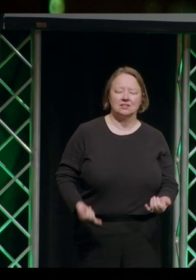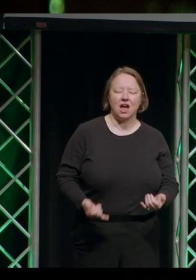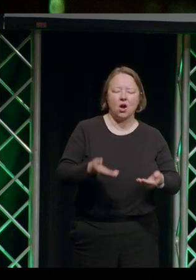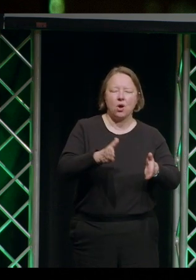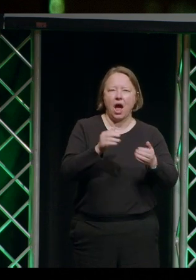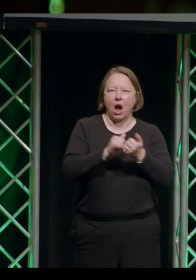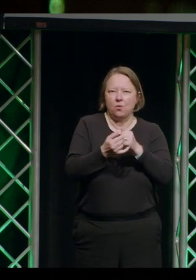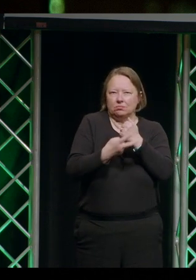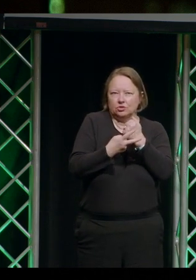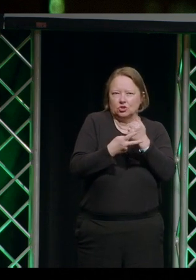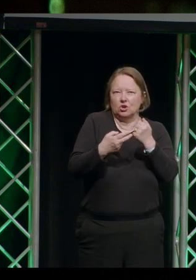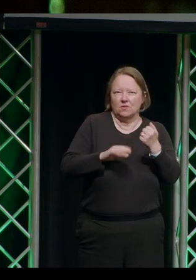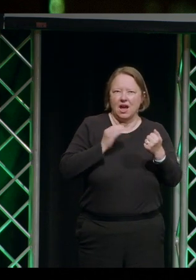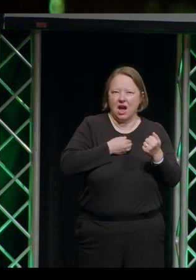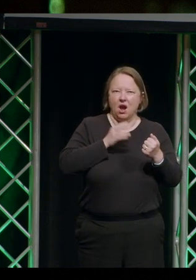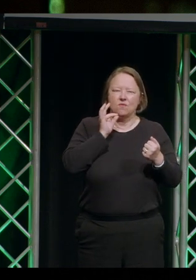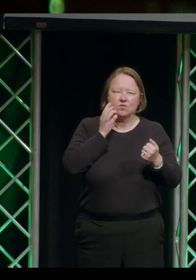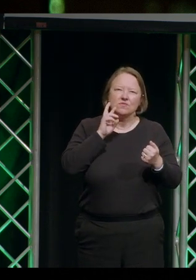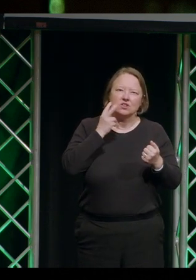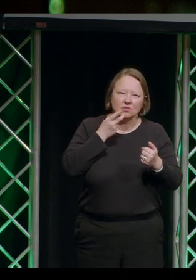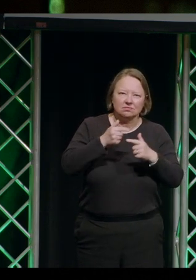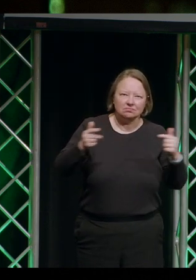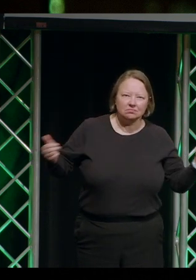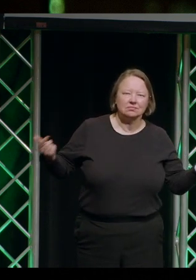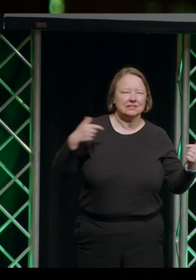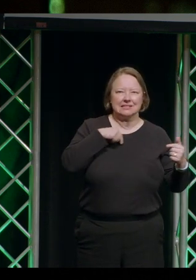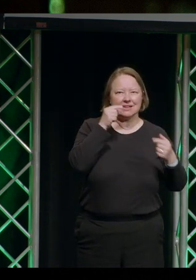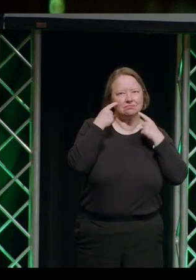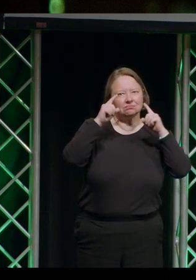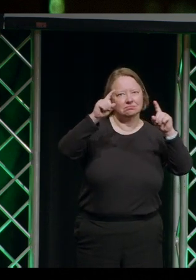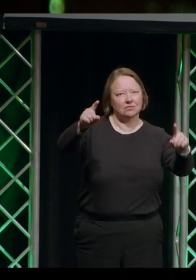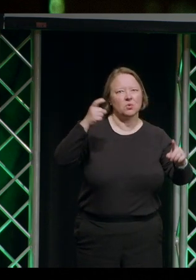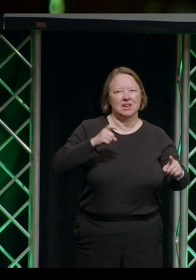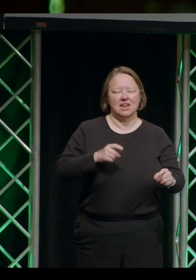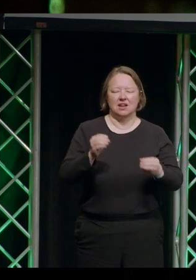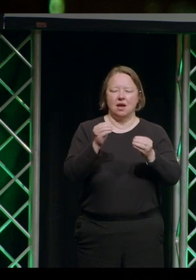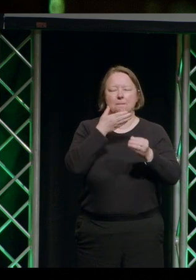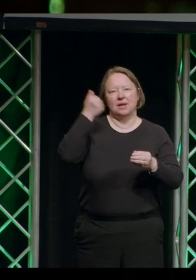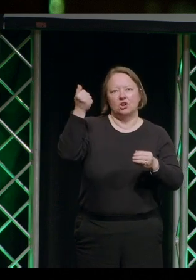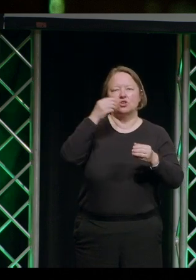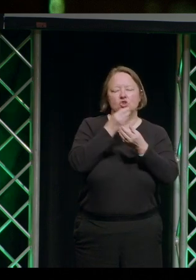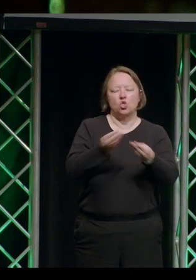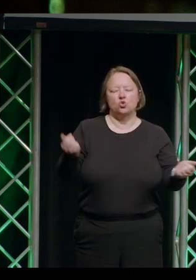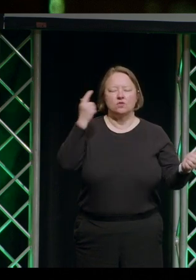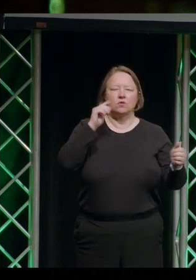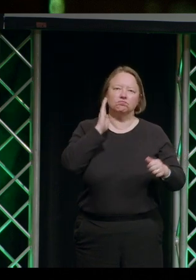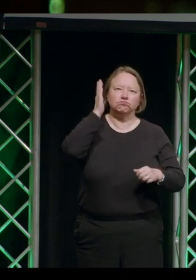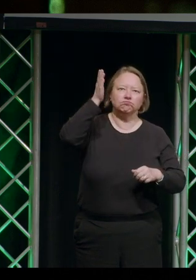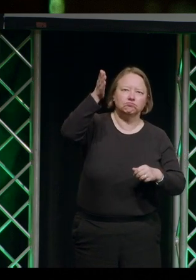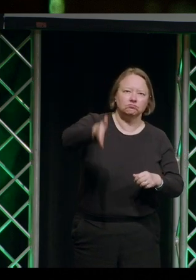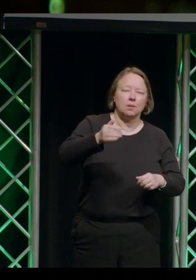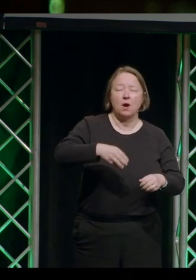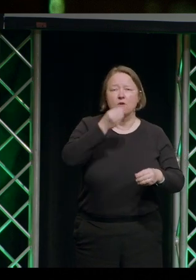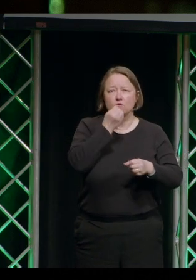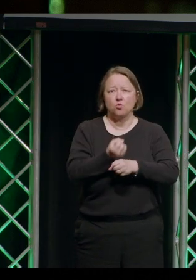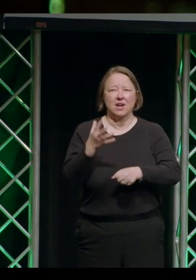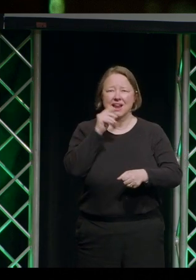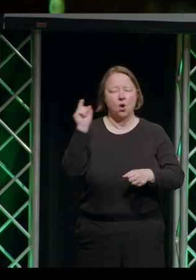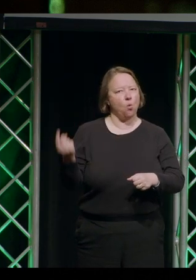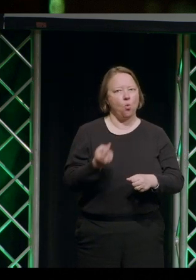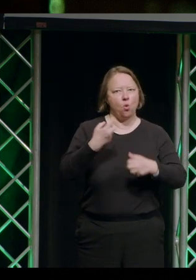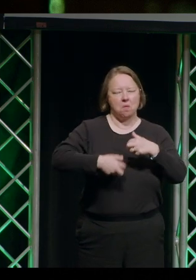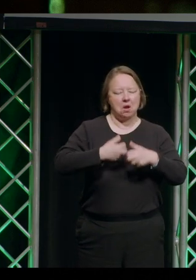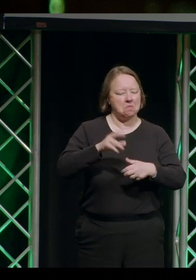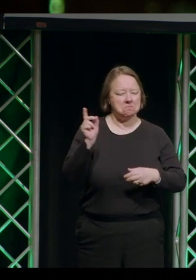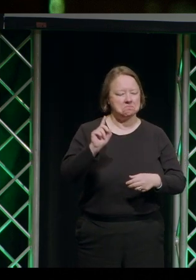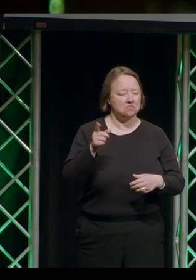methods aren't cutting it. We need a longer-lasting preservation solution. However, food waste is not our only problem.